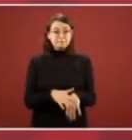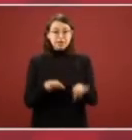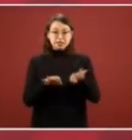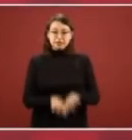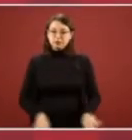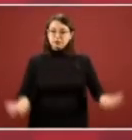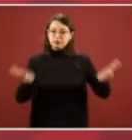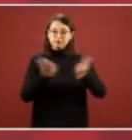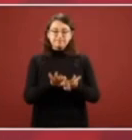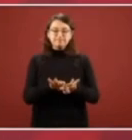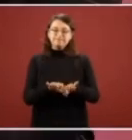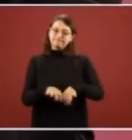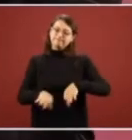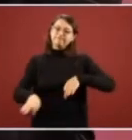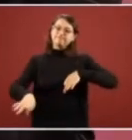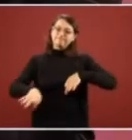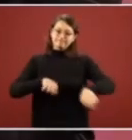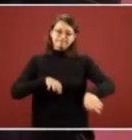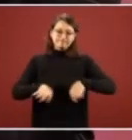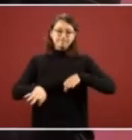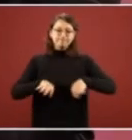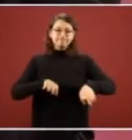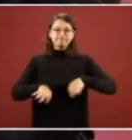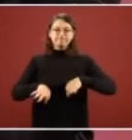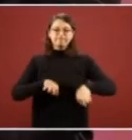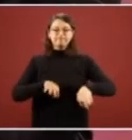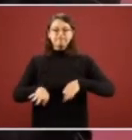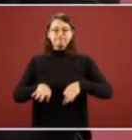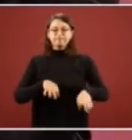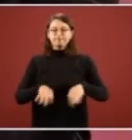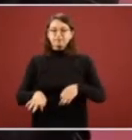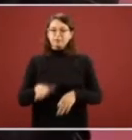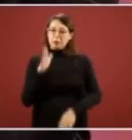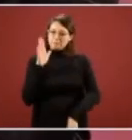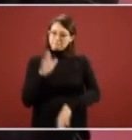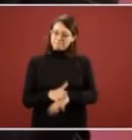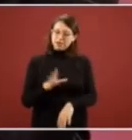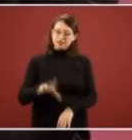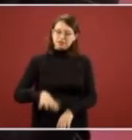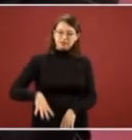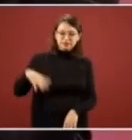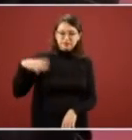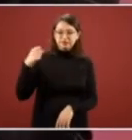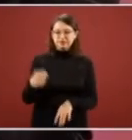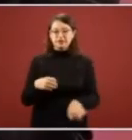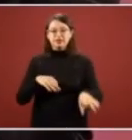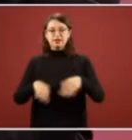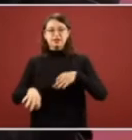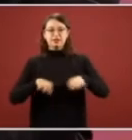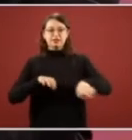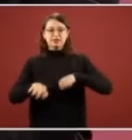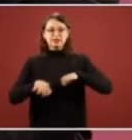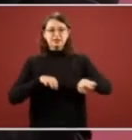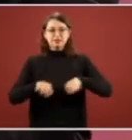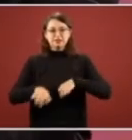el trabajo. Is work. Y que tenemos que trabajar más. And that we have to work more.